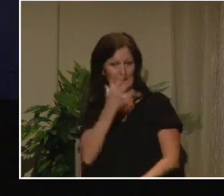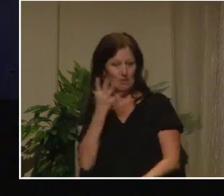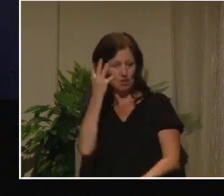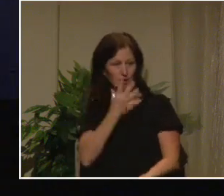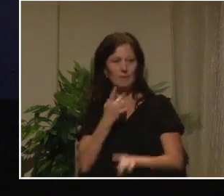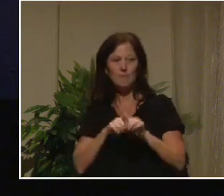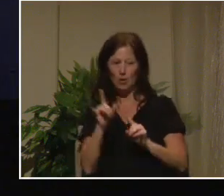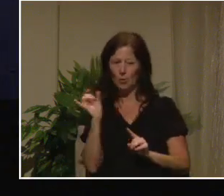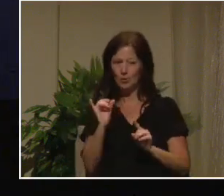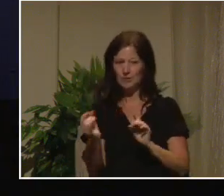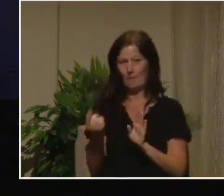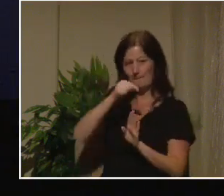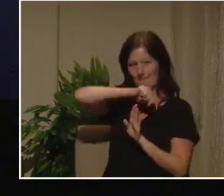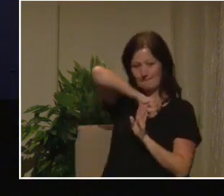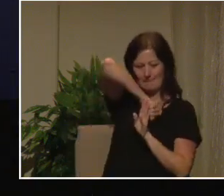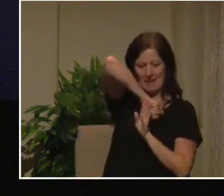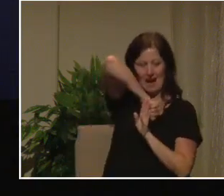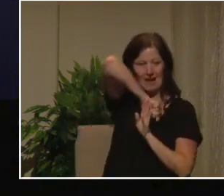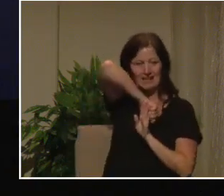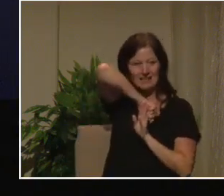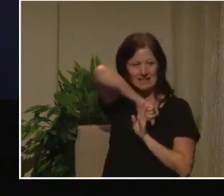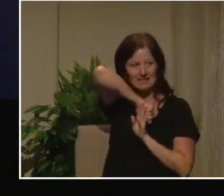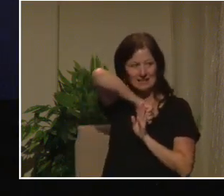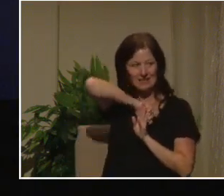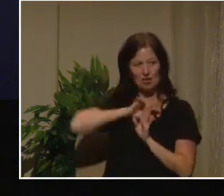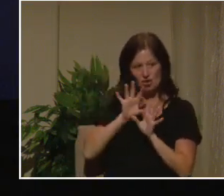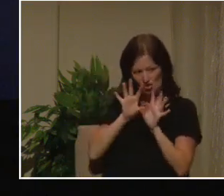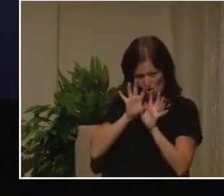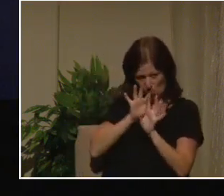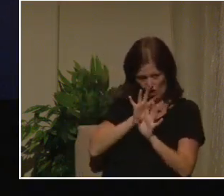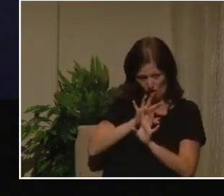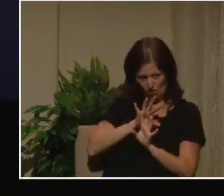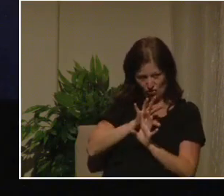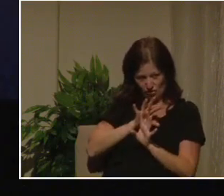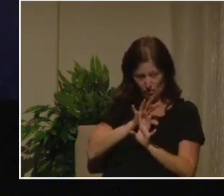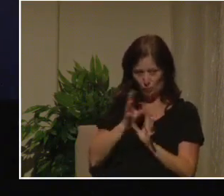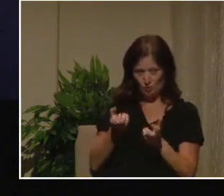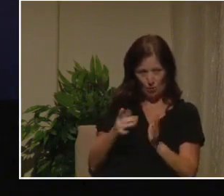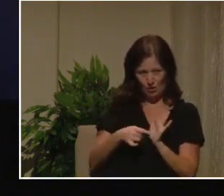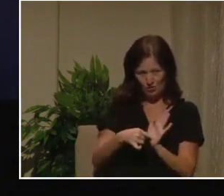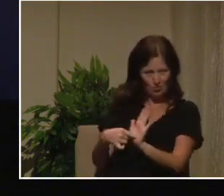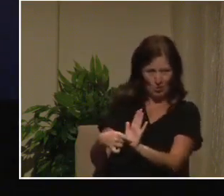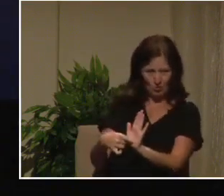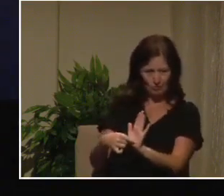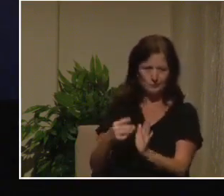talk about. We certainly don't like to show it to anybody. But we all know it's there.